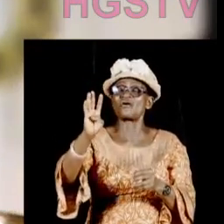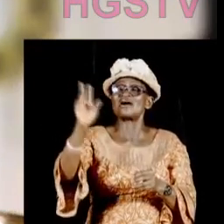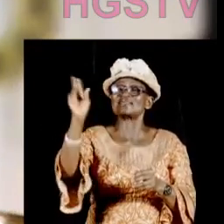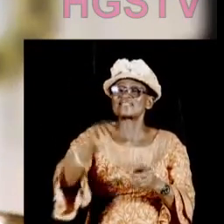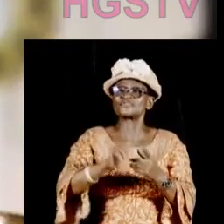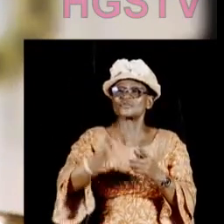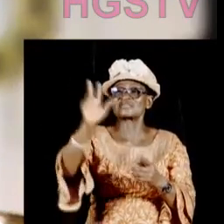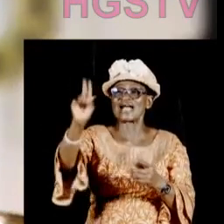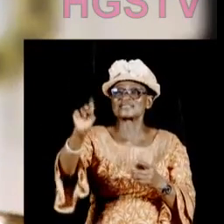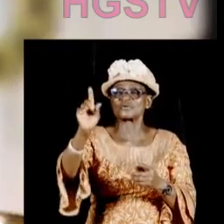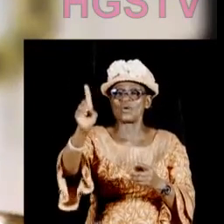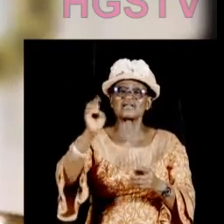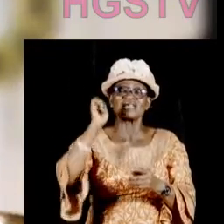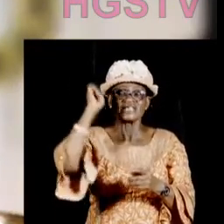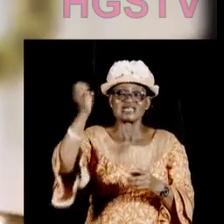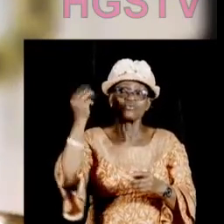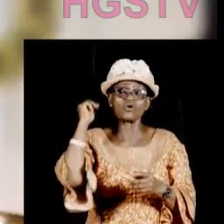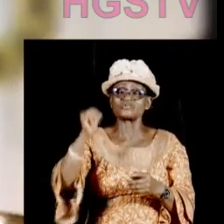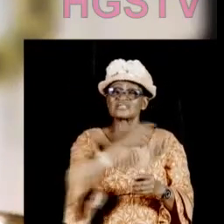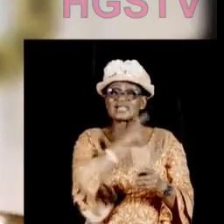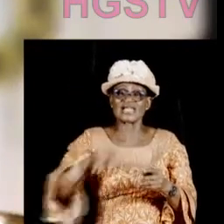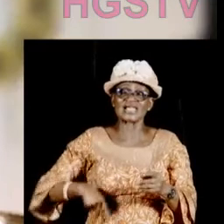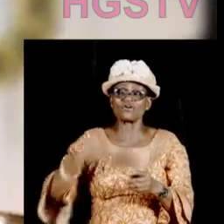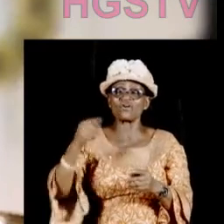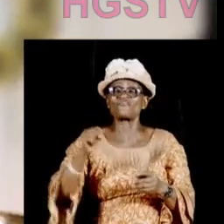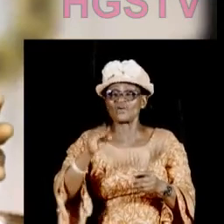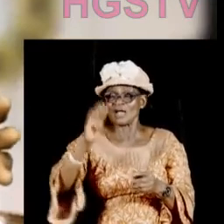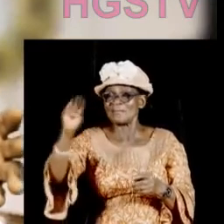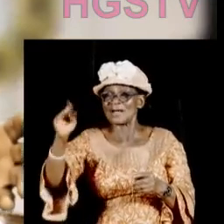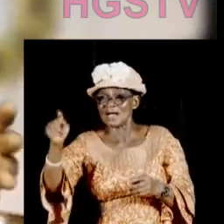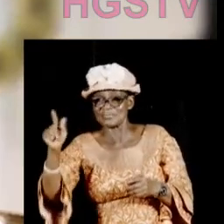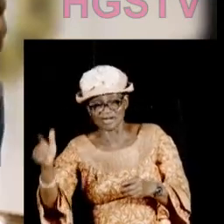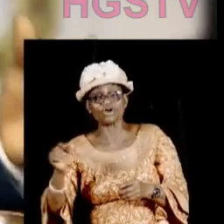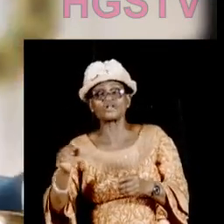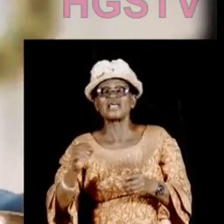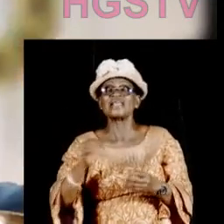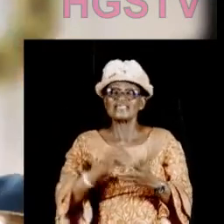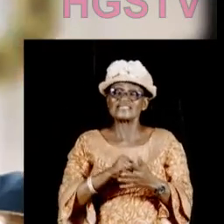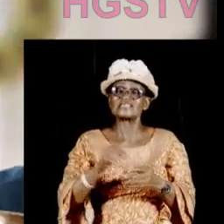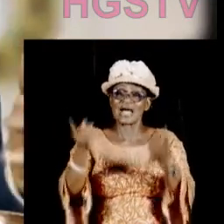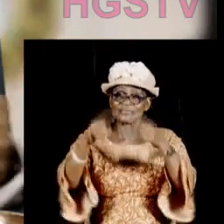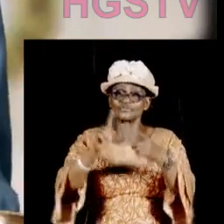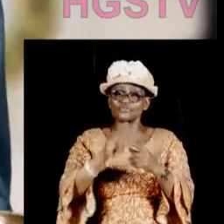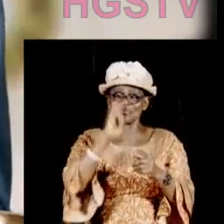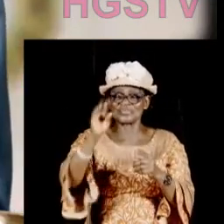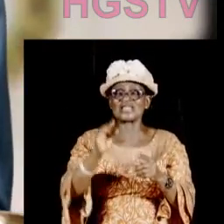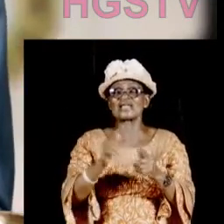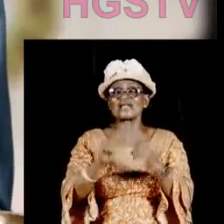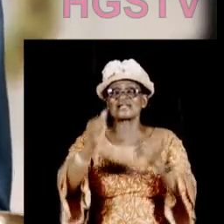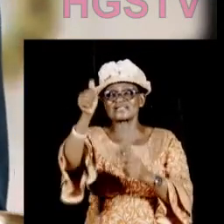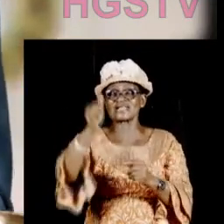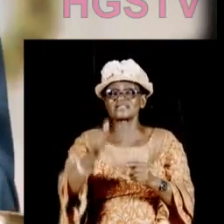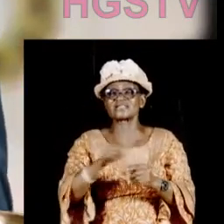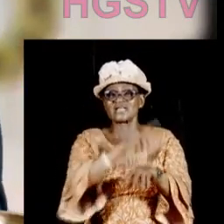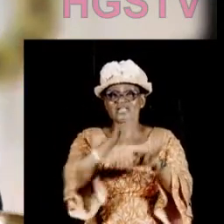Daniel 4:30-31, he was the king of Babylon. Babylon happened to be the greatest nation of their time.